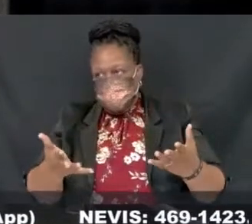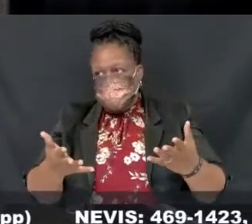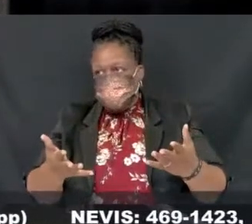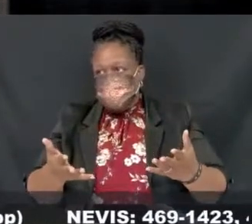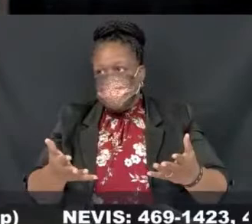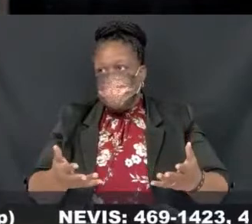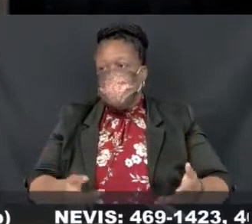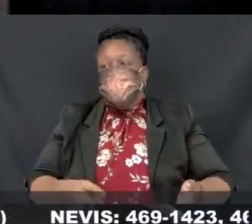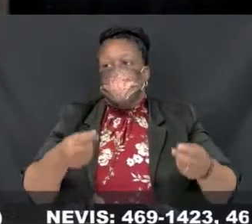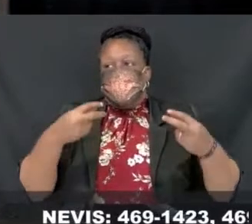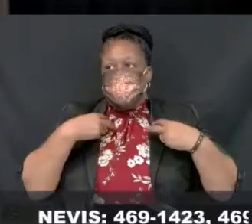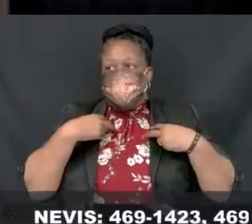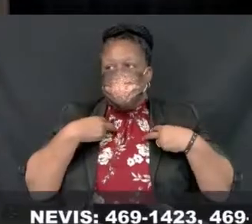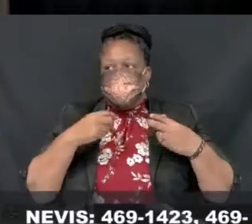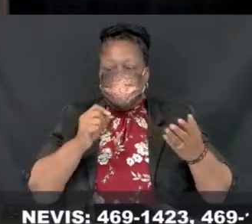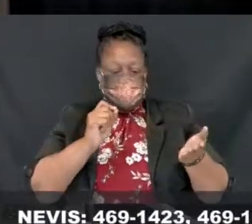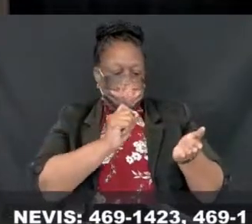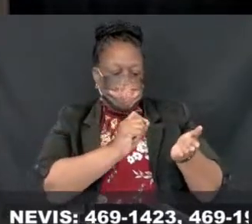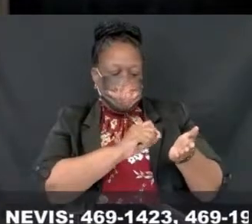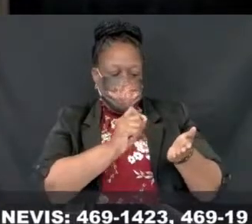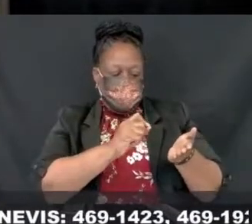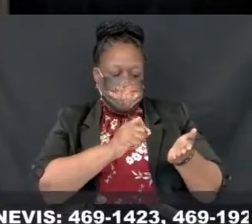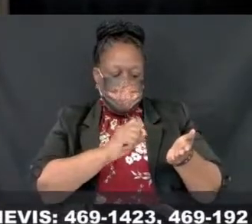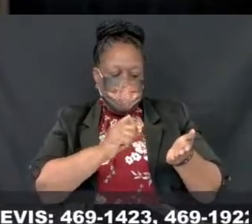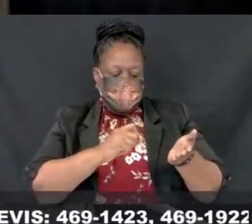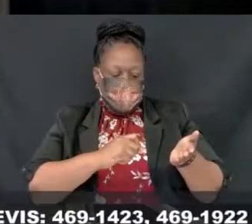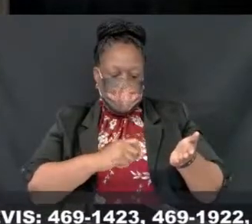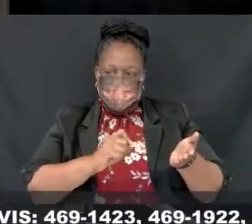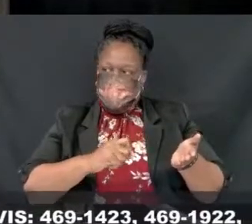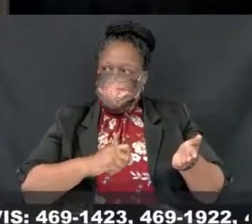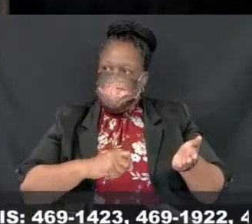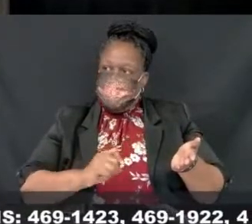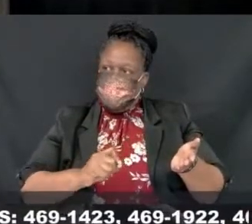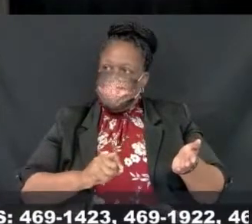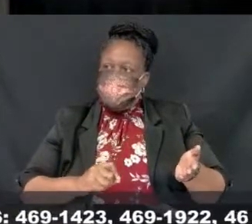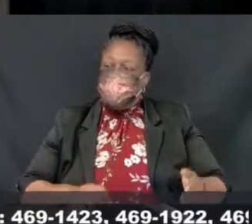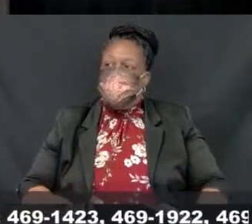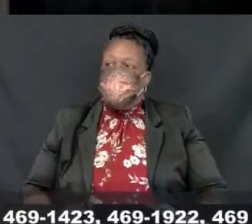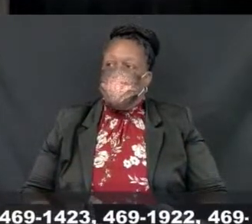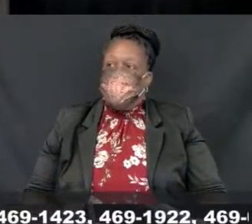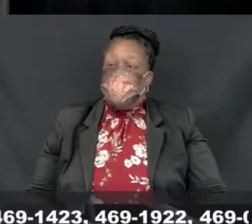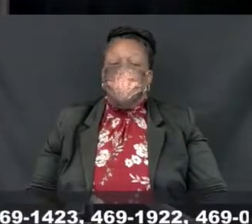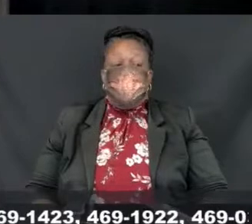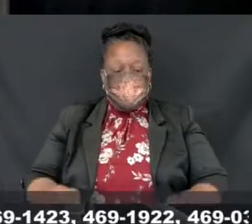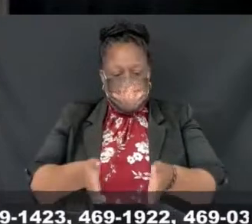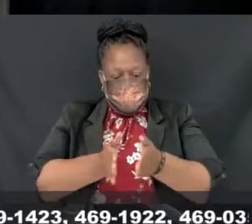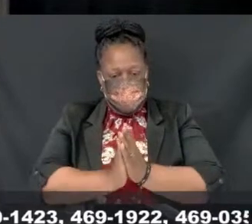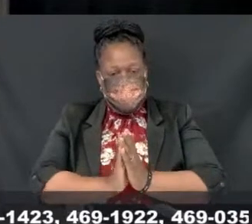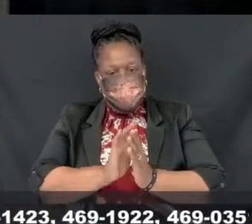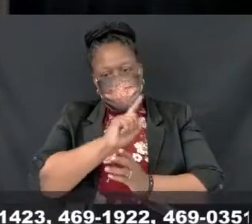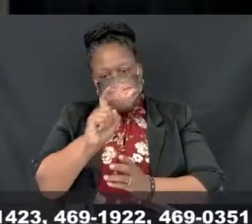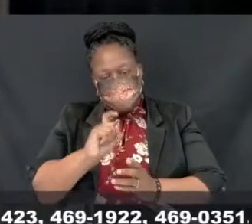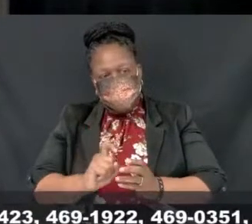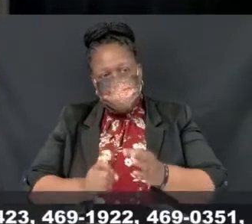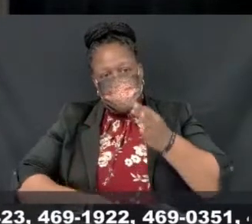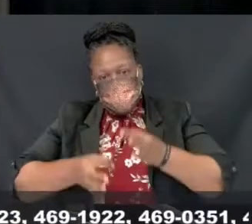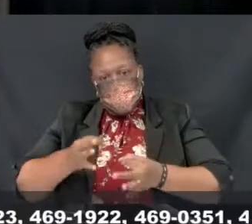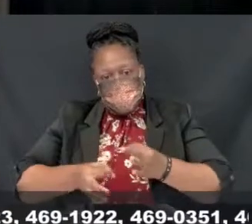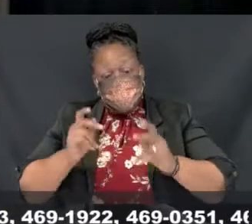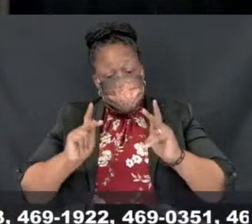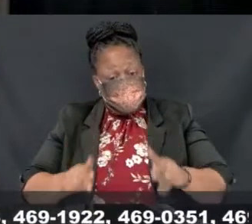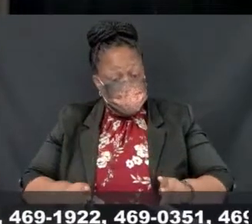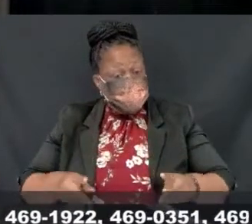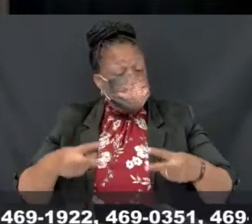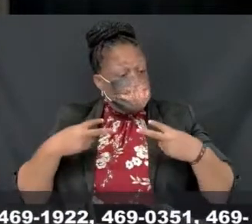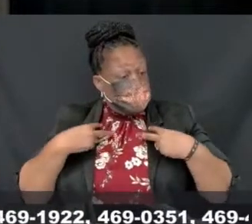a checklist in terms of going to a household. They would ask, is anyone experiencing, basically if anyone is experiencing